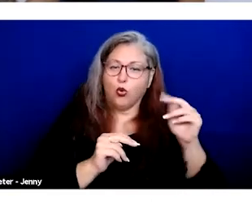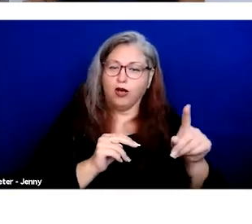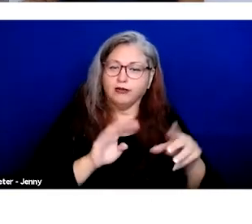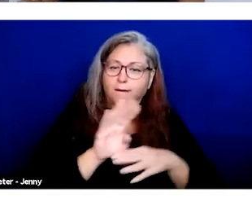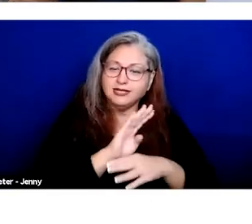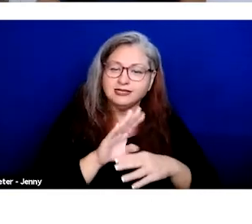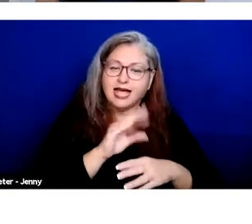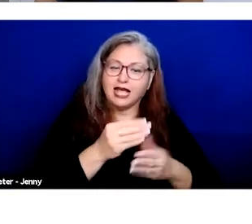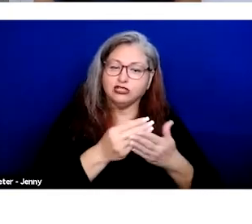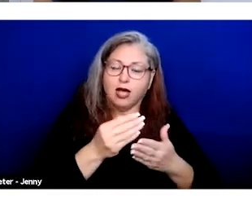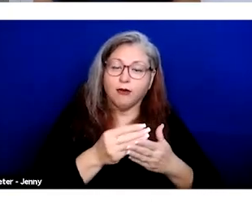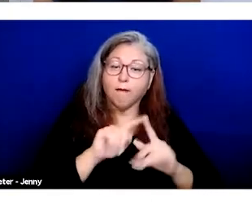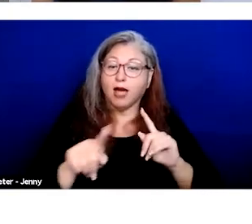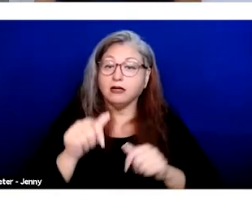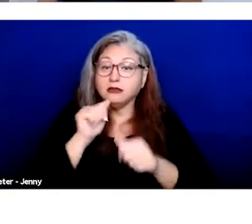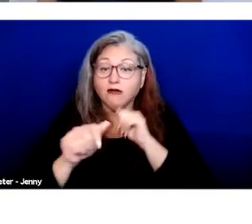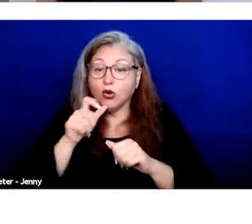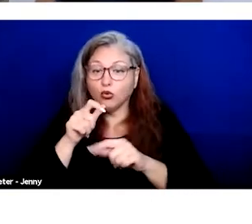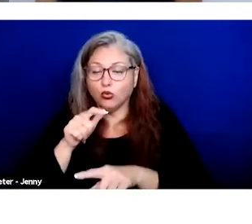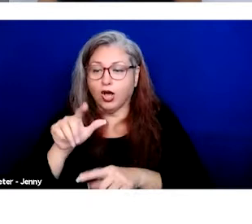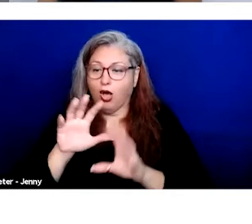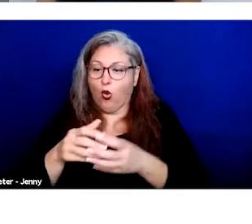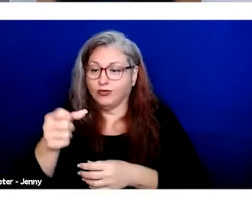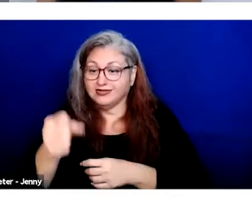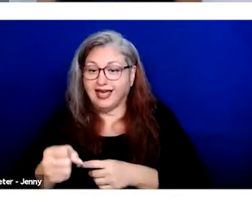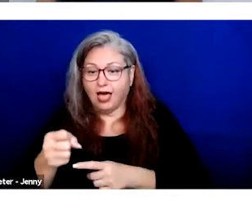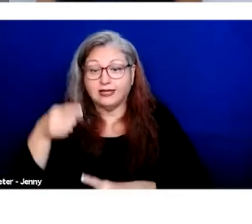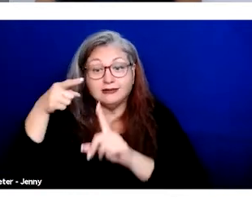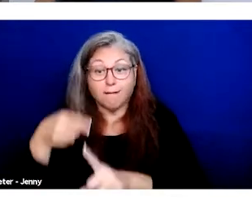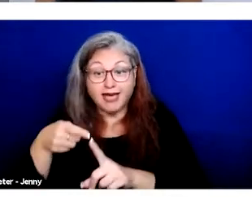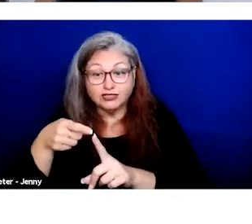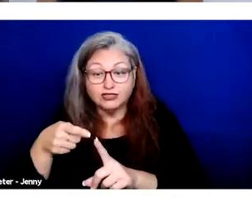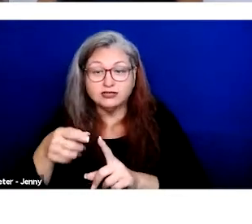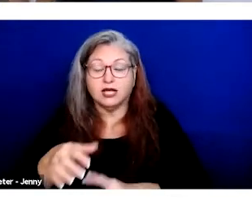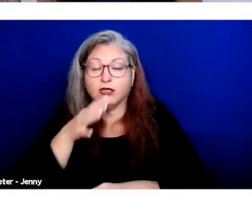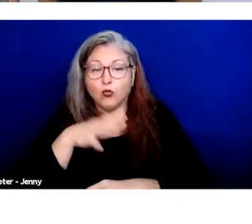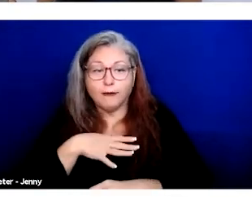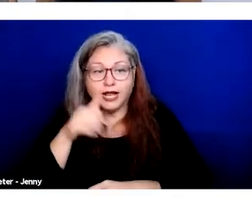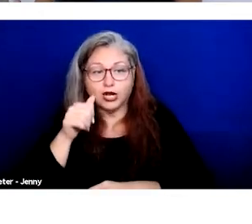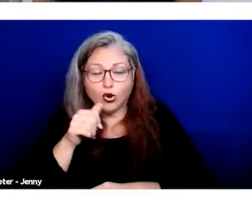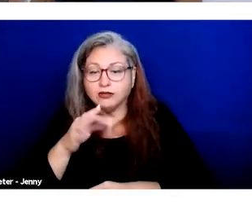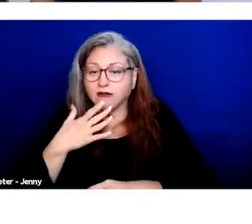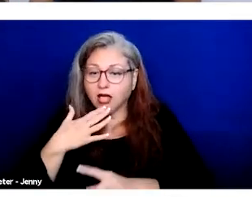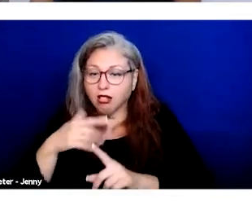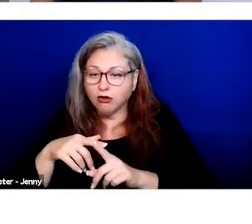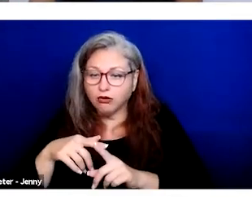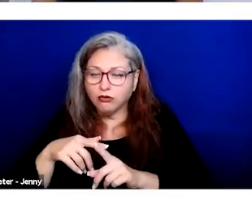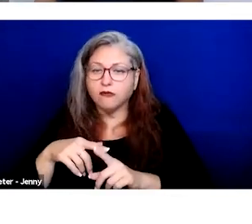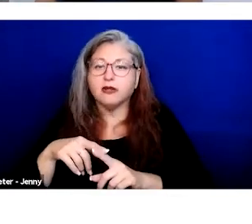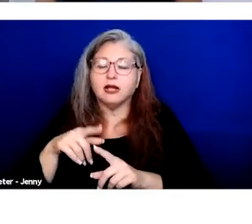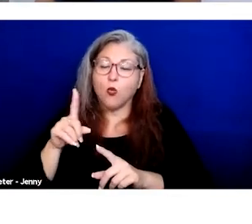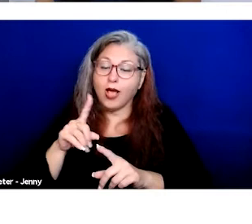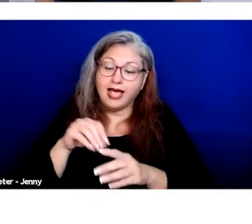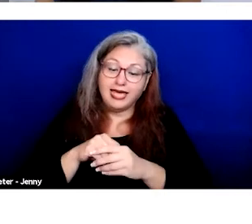the expense of global South, and particularly women and girls of color in and